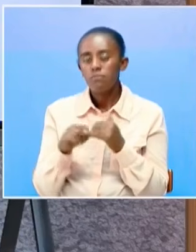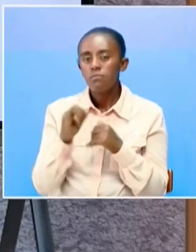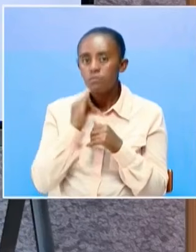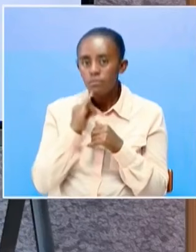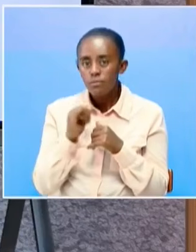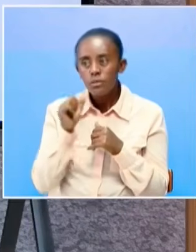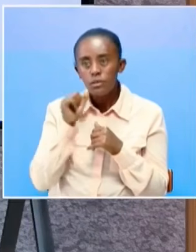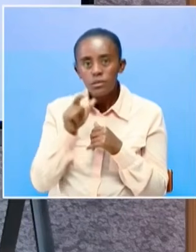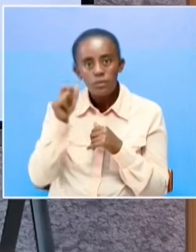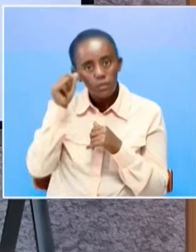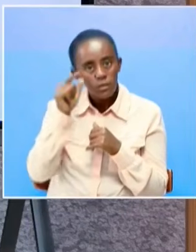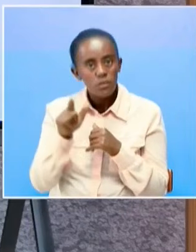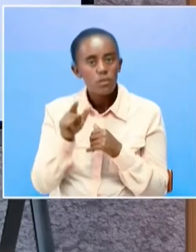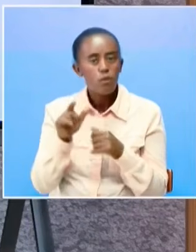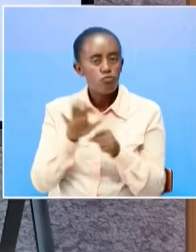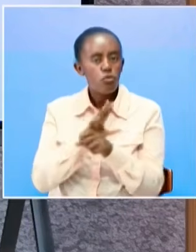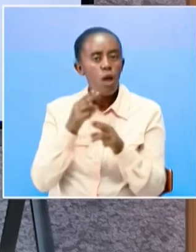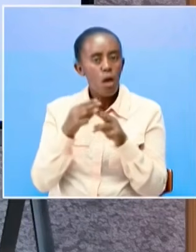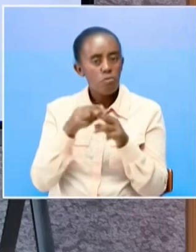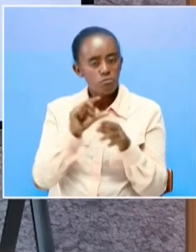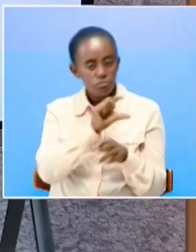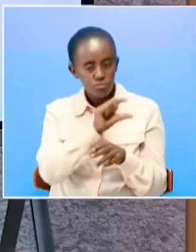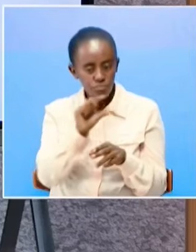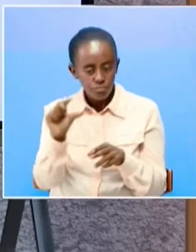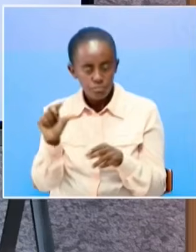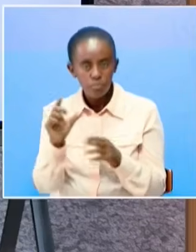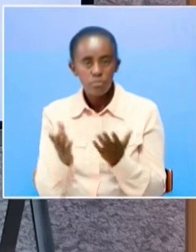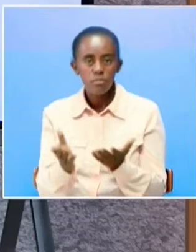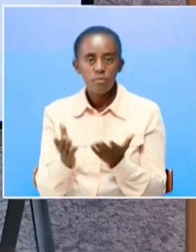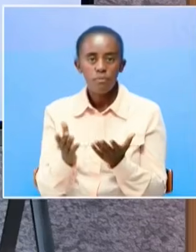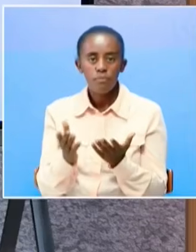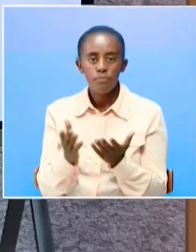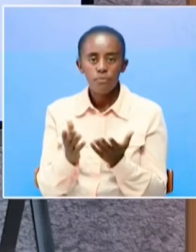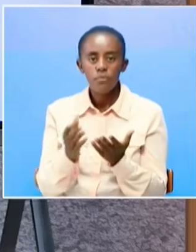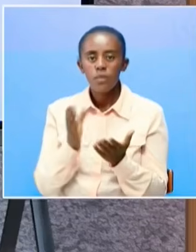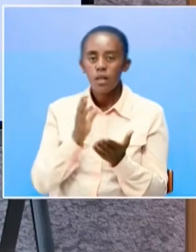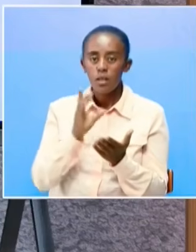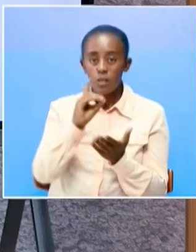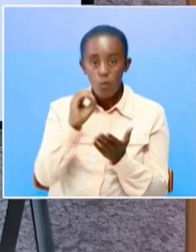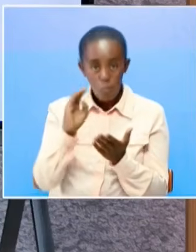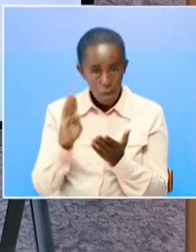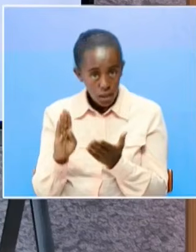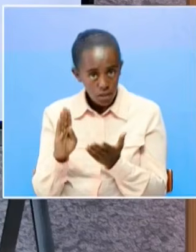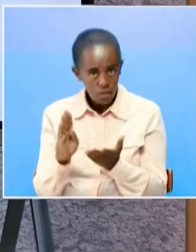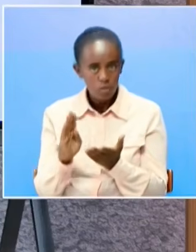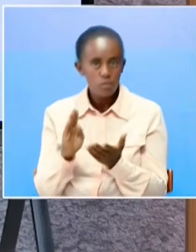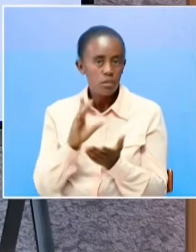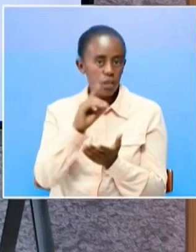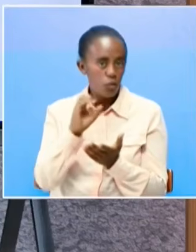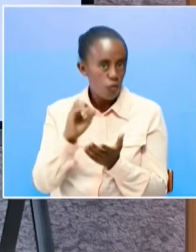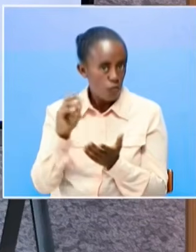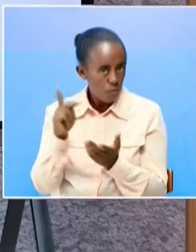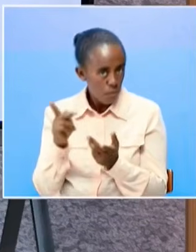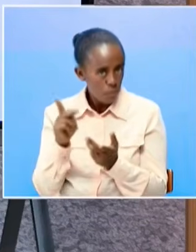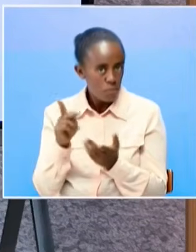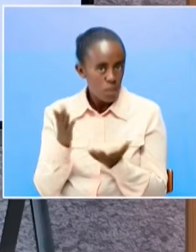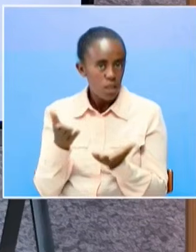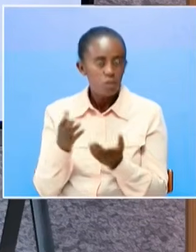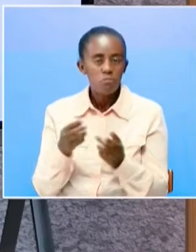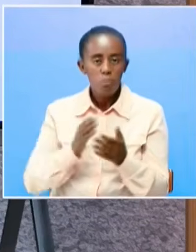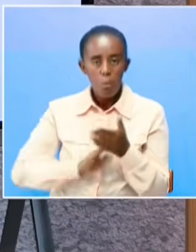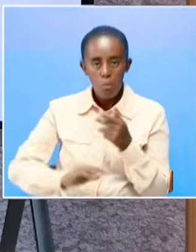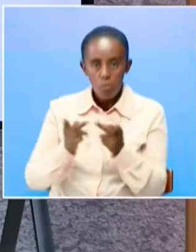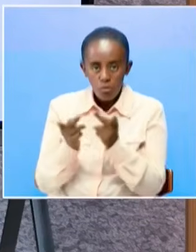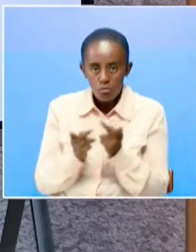is his or her full name. Then date of birth, date of place. Another one is